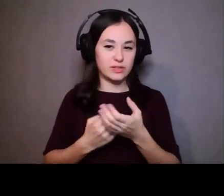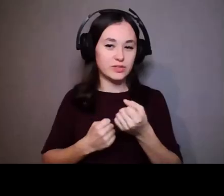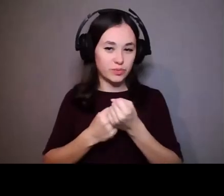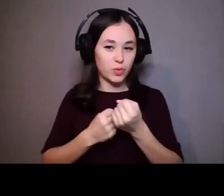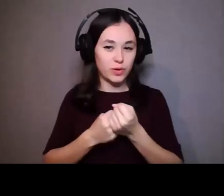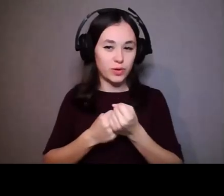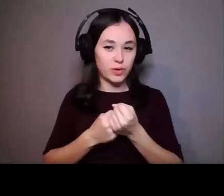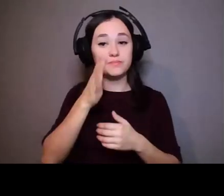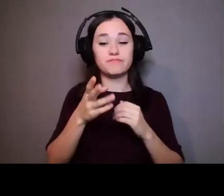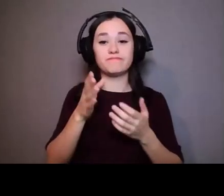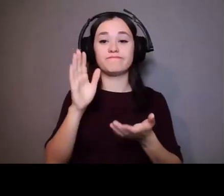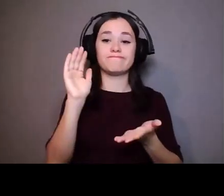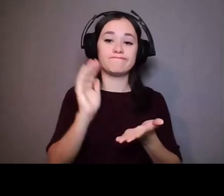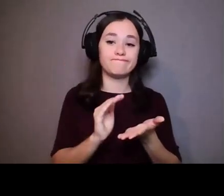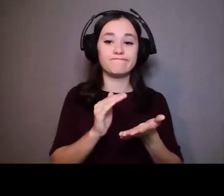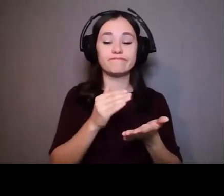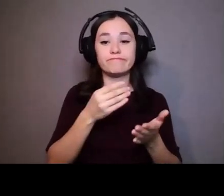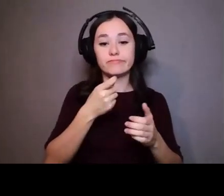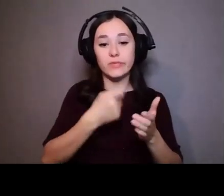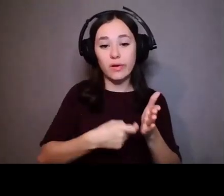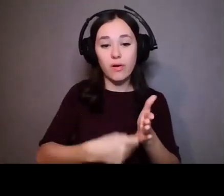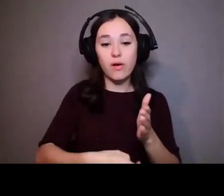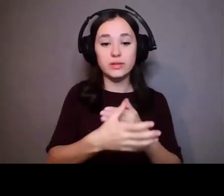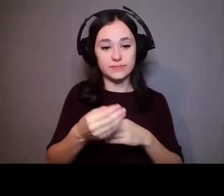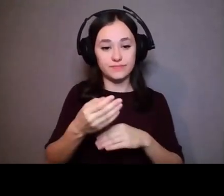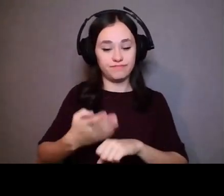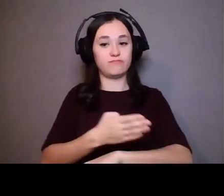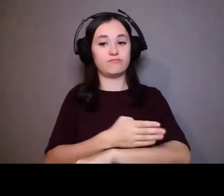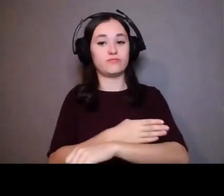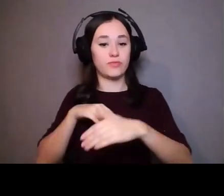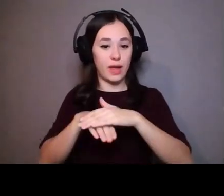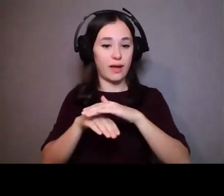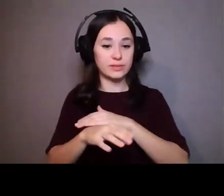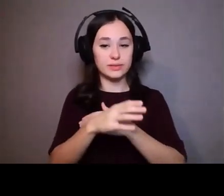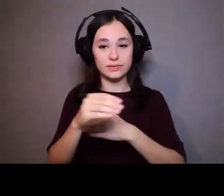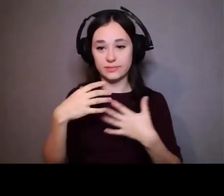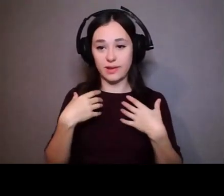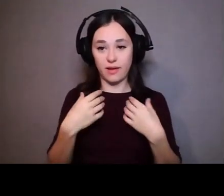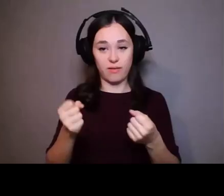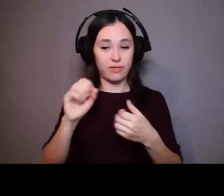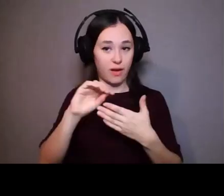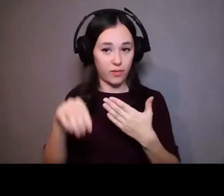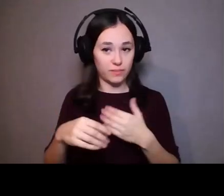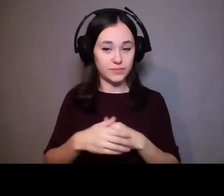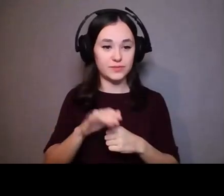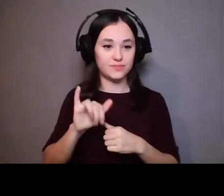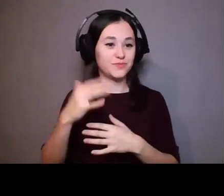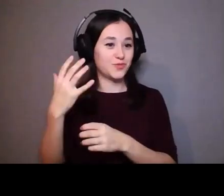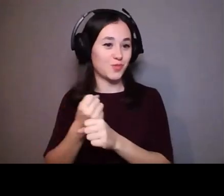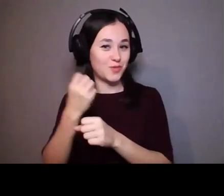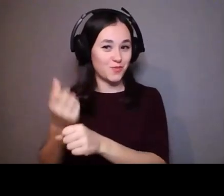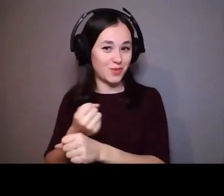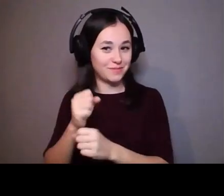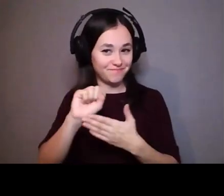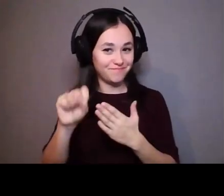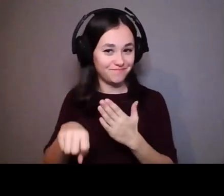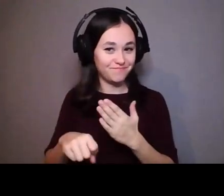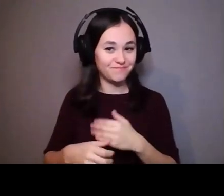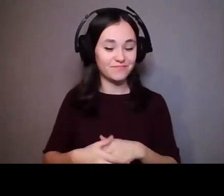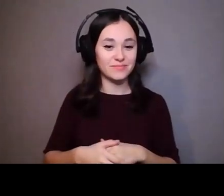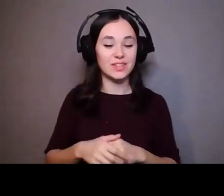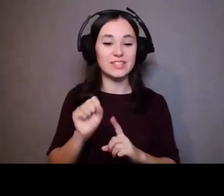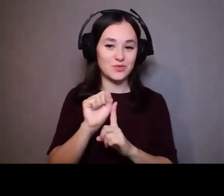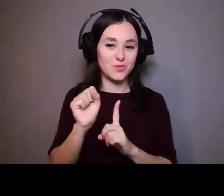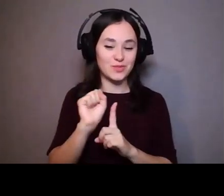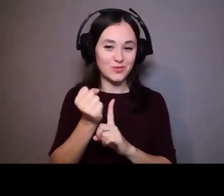savings and improving access and health outcomes. So one of those win-win scenarios. The goal here would be